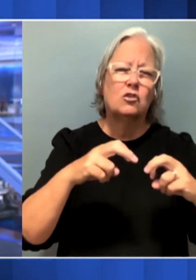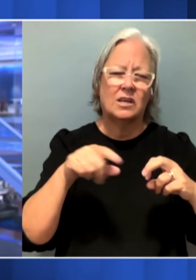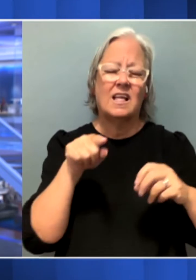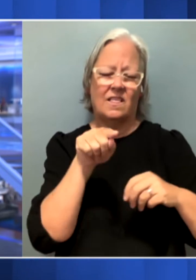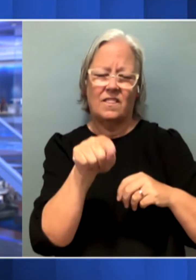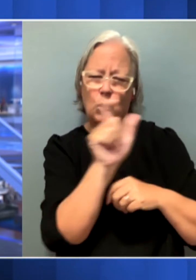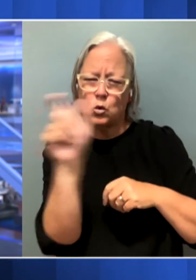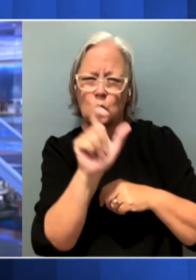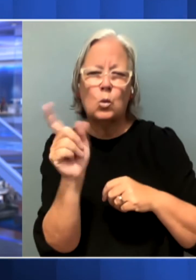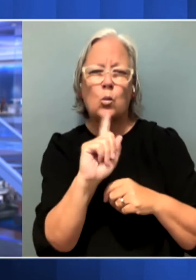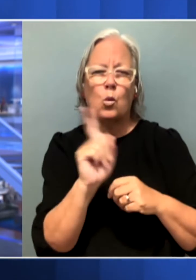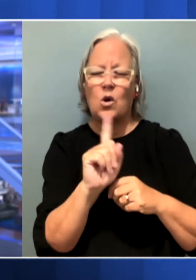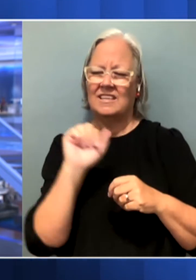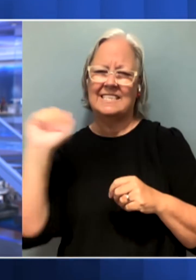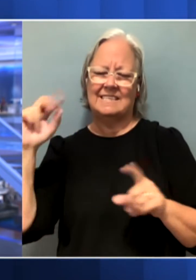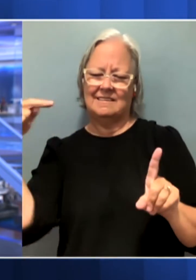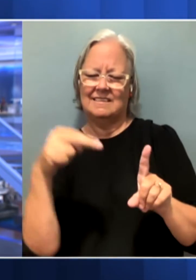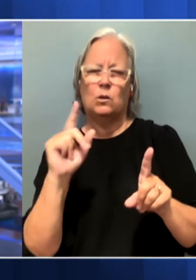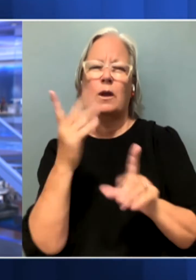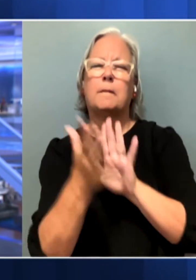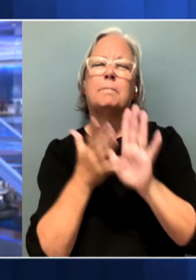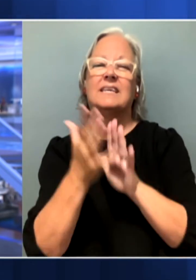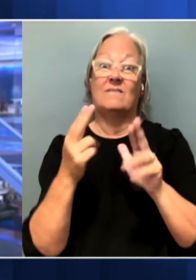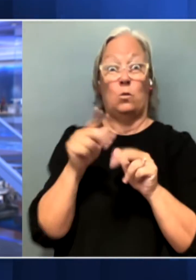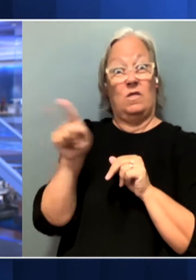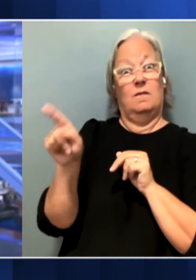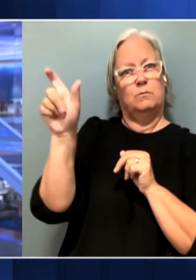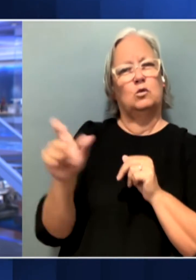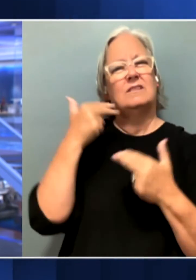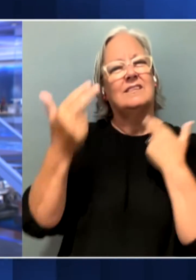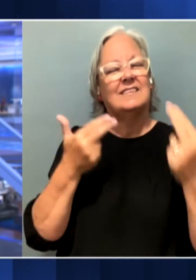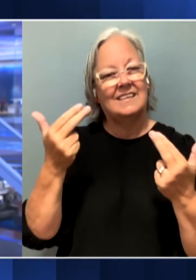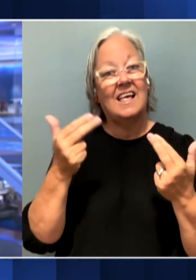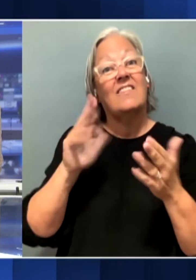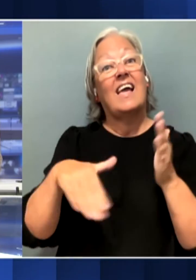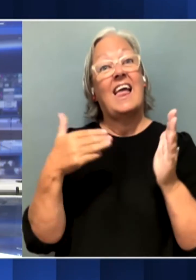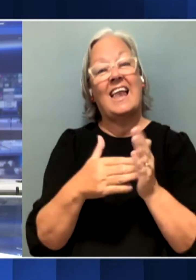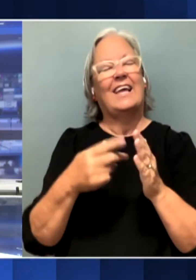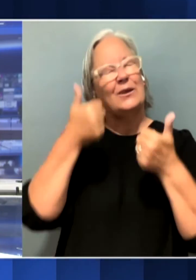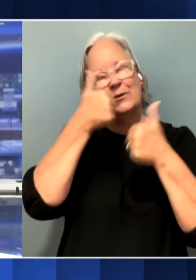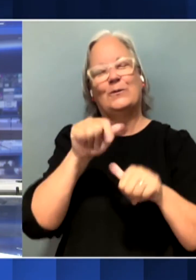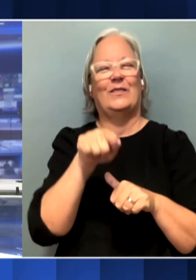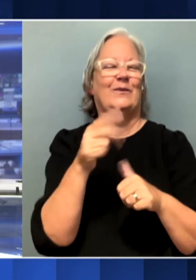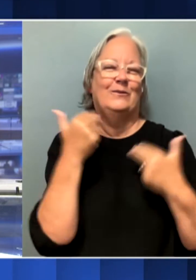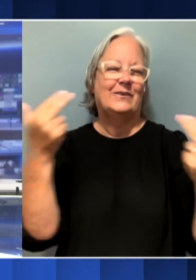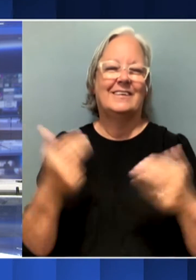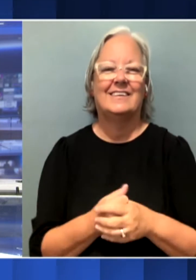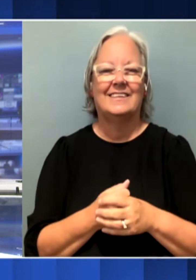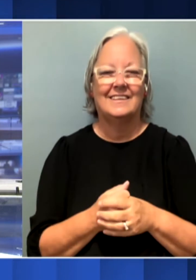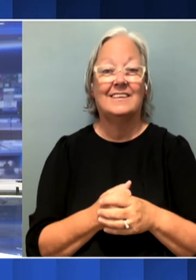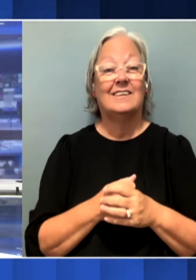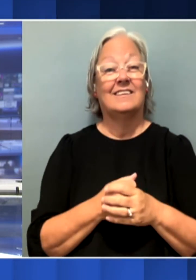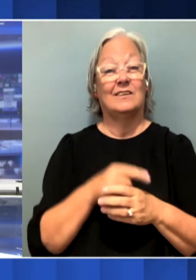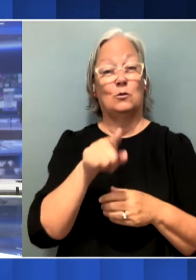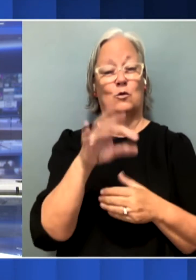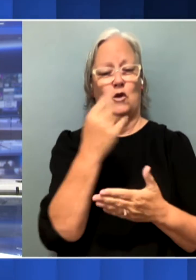what the artist's intention is of the song. And by the end of it, I'm pretty fluent with the lyrics word for word, yes. And at these events, you're doing more than just